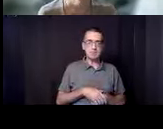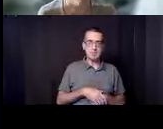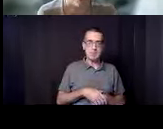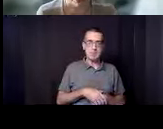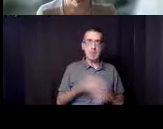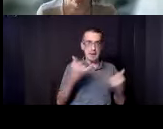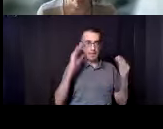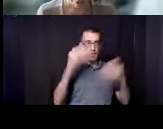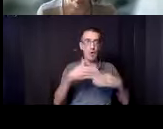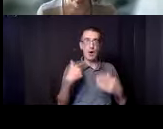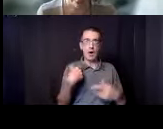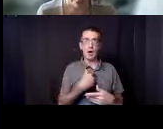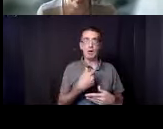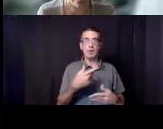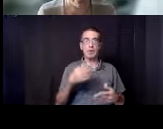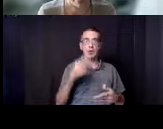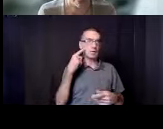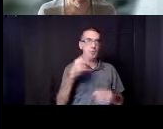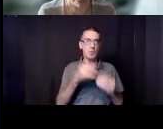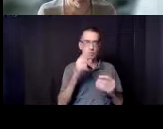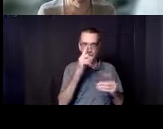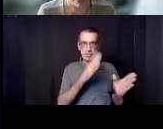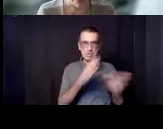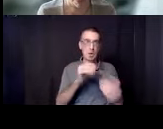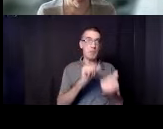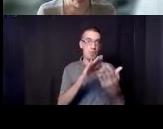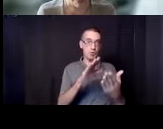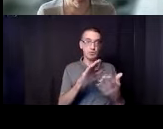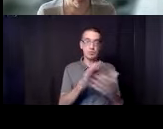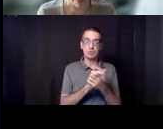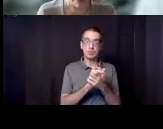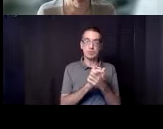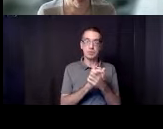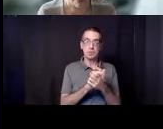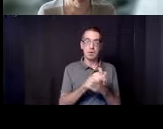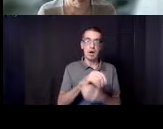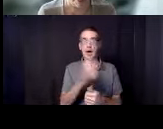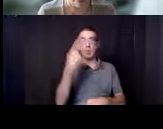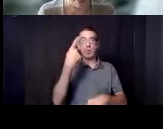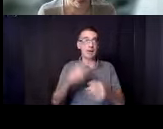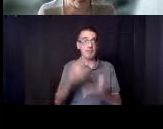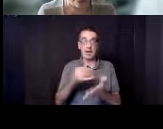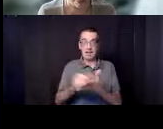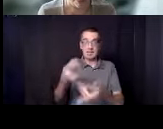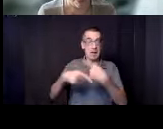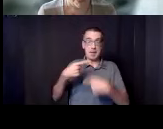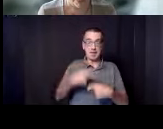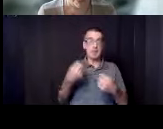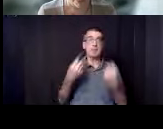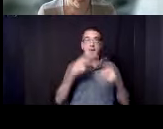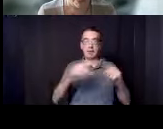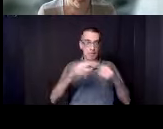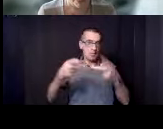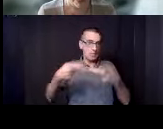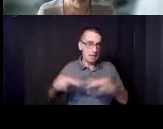Today's focus on ARPA, but you'll hear a real strategic approach to other one-time funding. It's coming down. It's coming down from a lot of